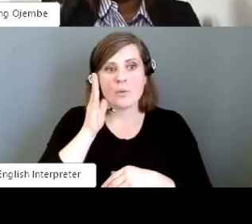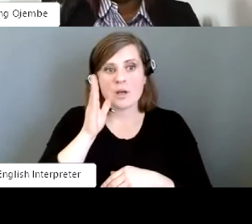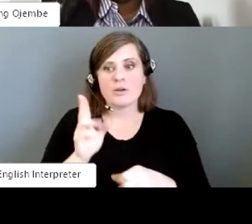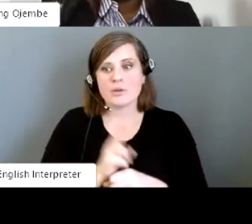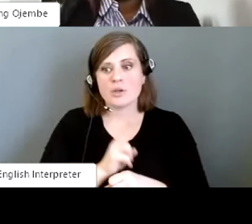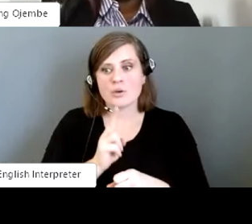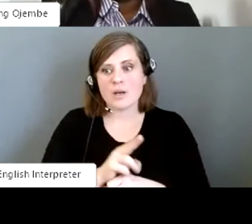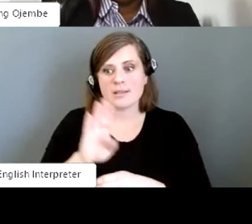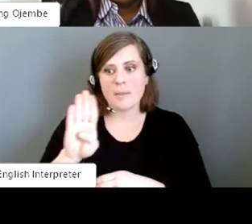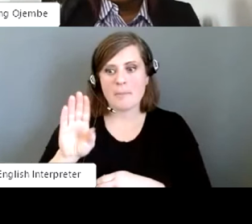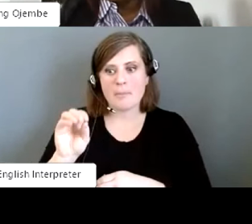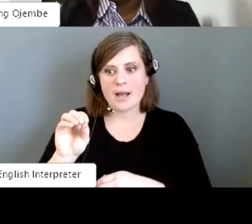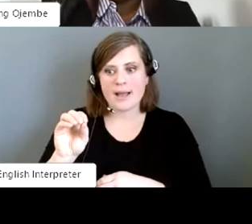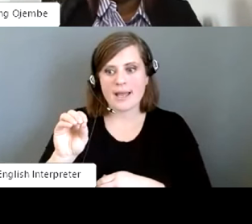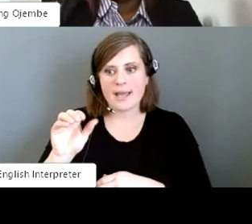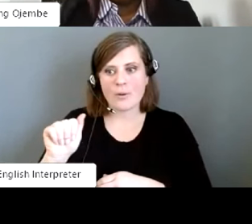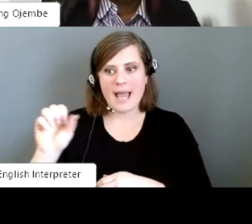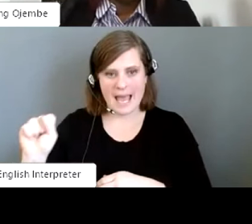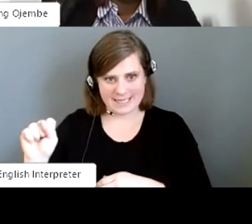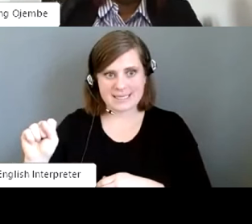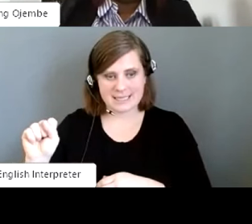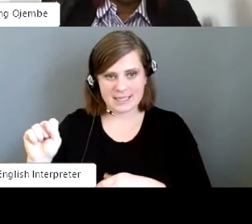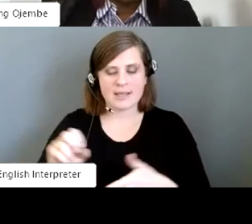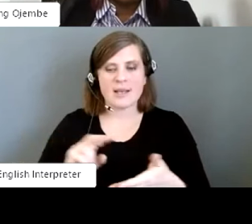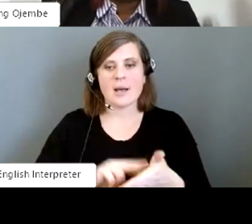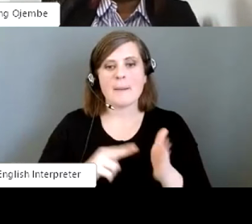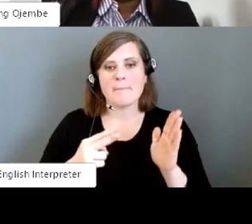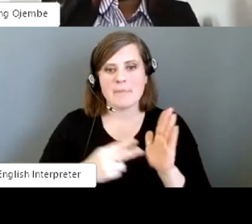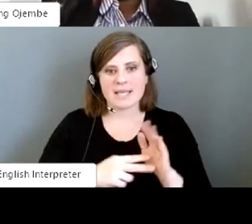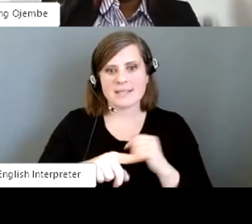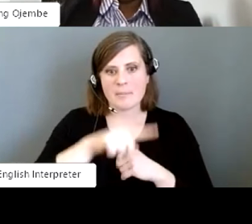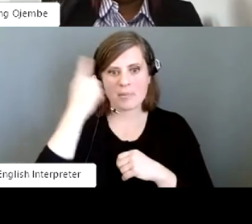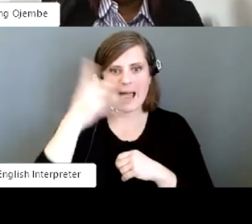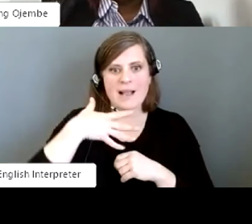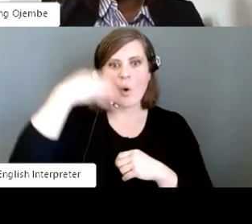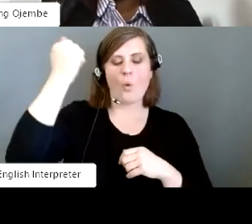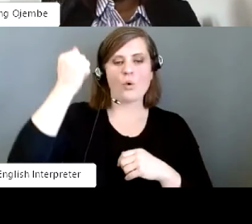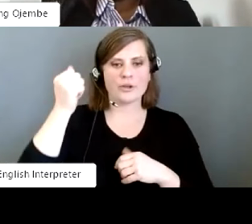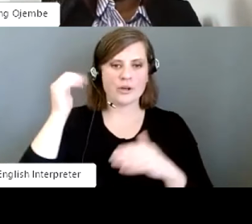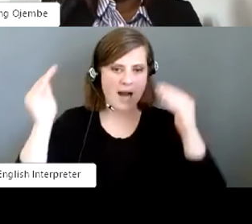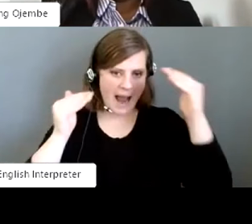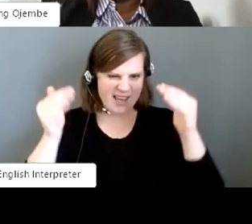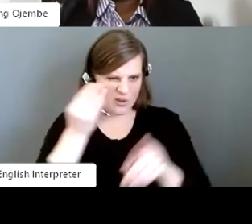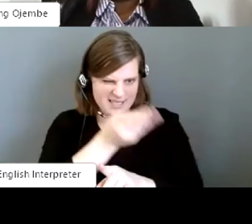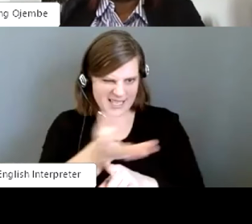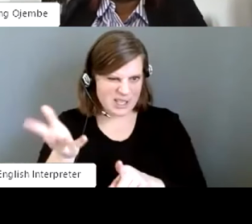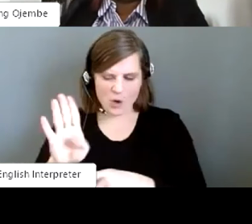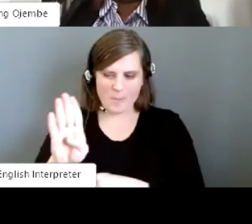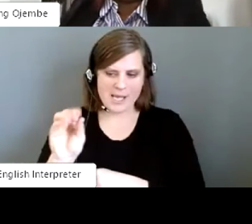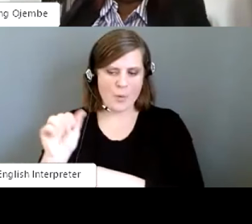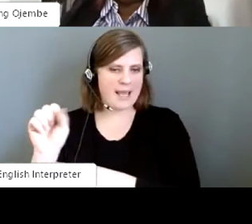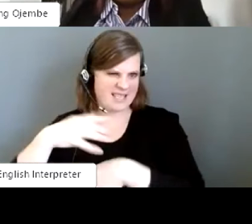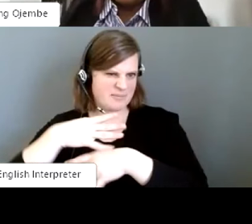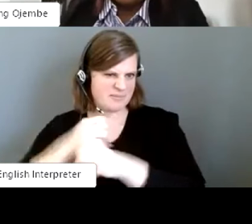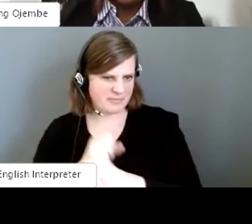hear me say BOAS, B-O-A-S, is basically me saying Black older adults. It suggests that loneliness among Black seniors